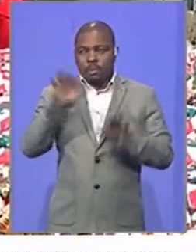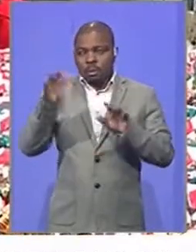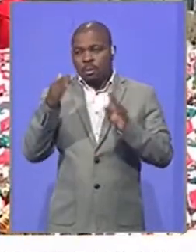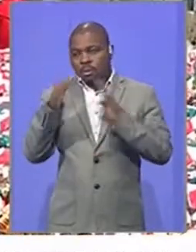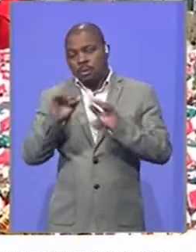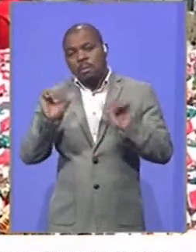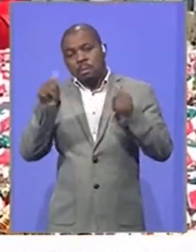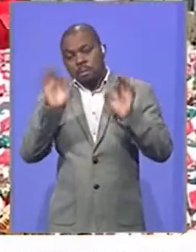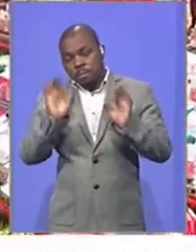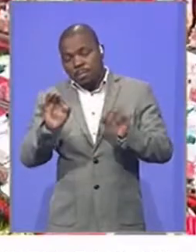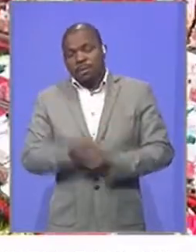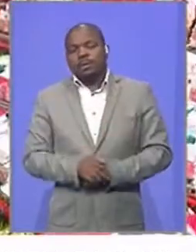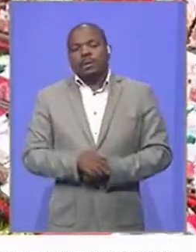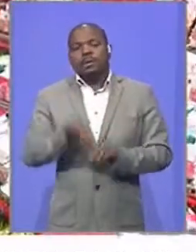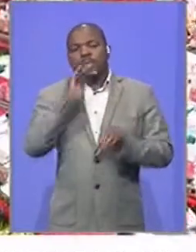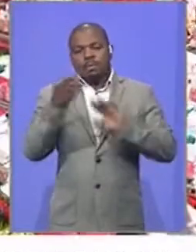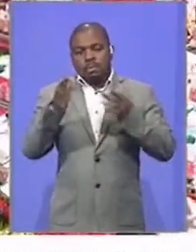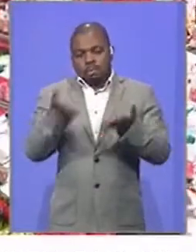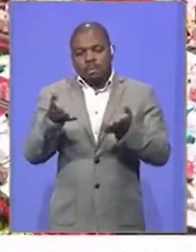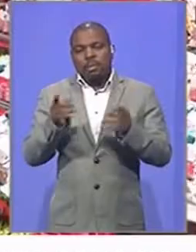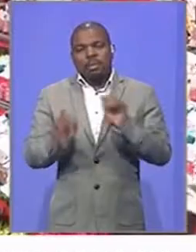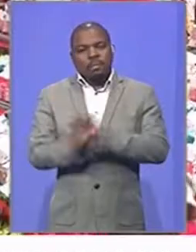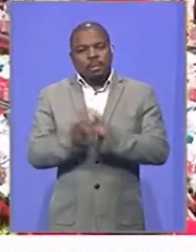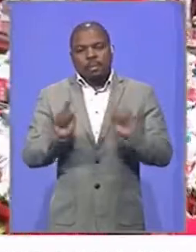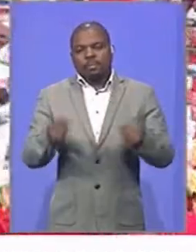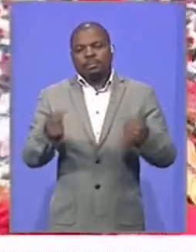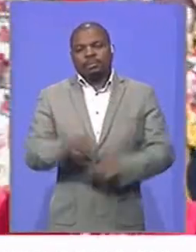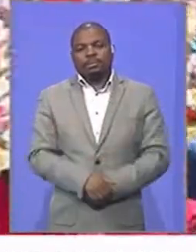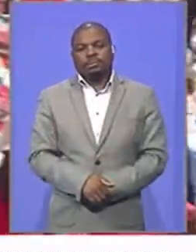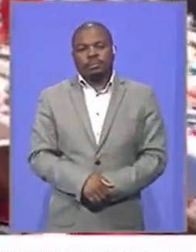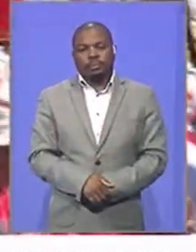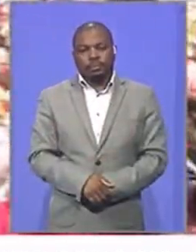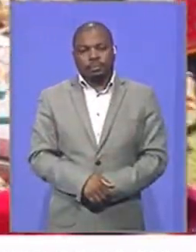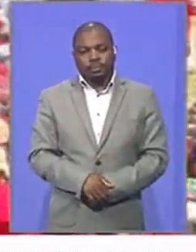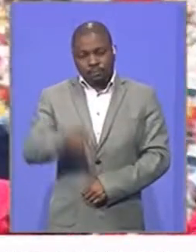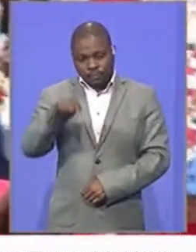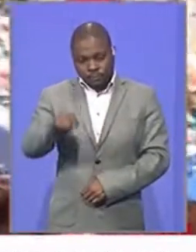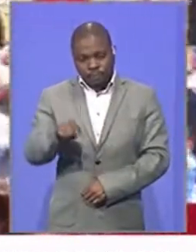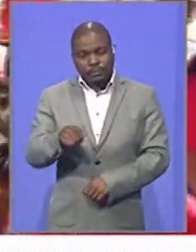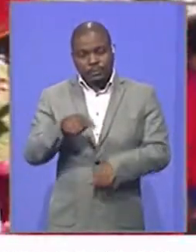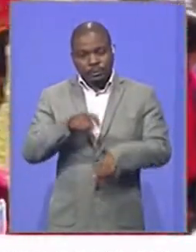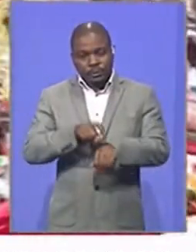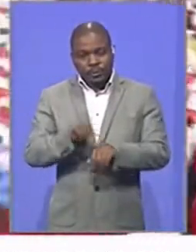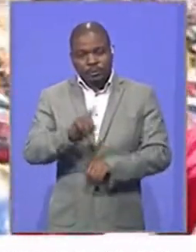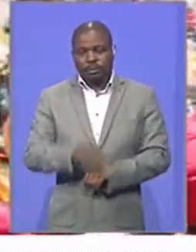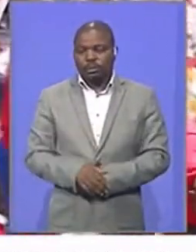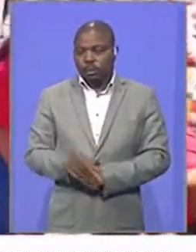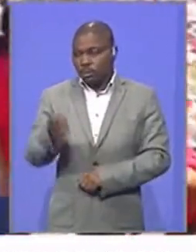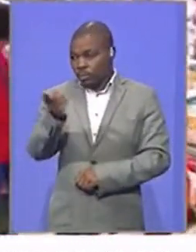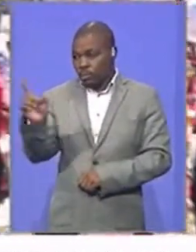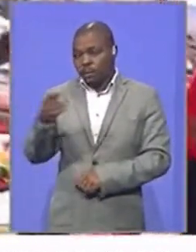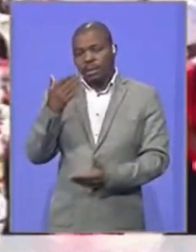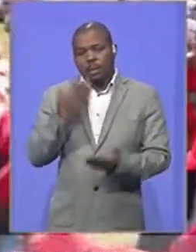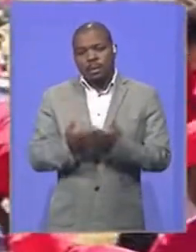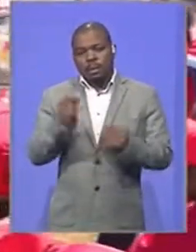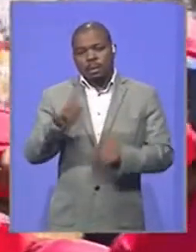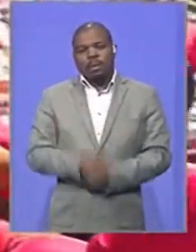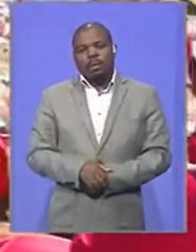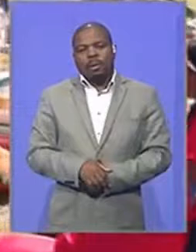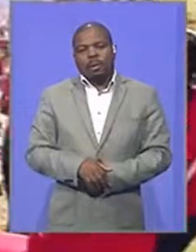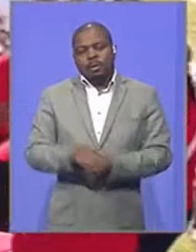dintlo tša maleba mahu a bjalo ka a be a ka efogega. This is an opportune moment for them to exercise